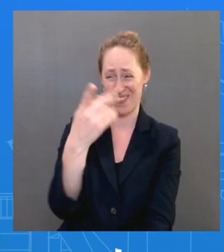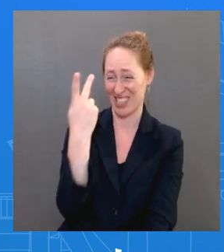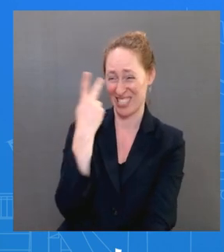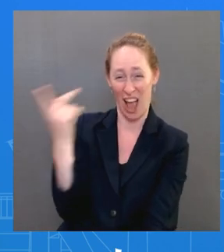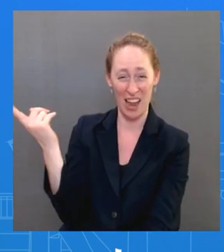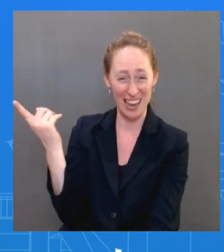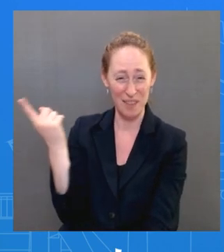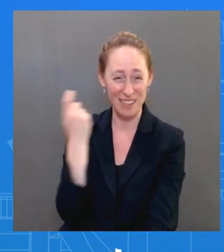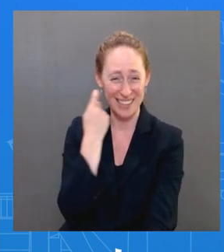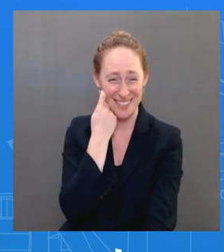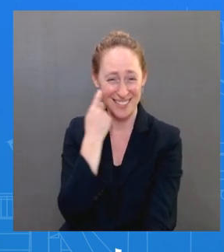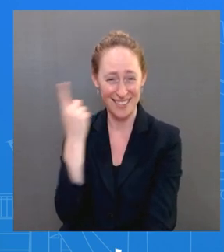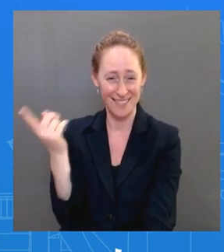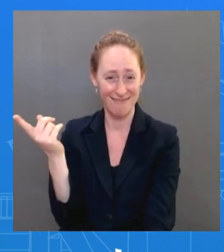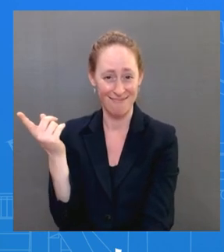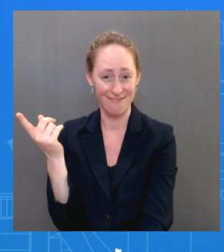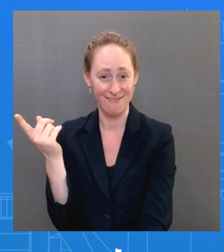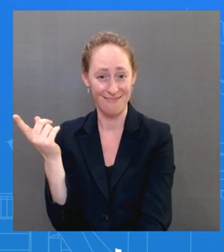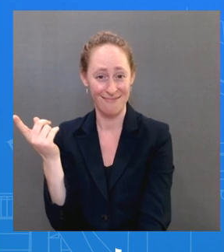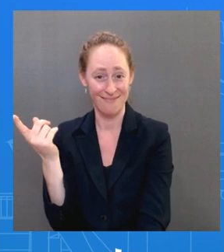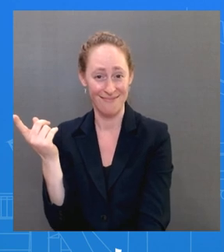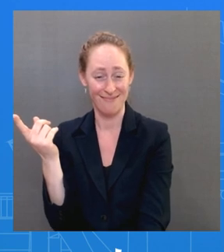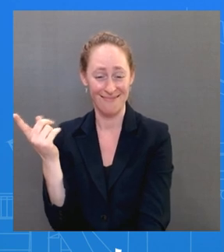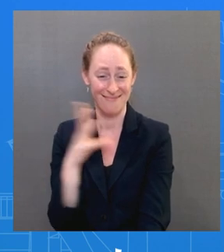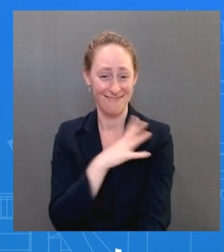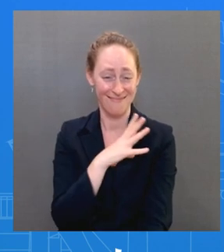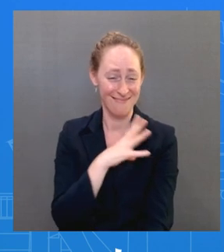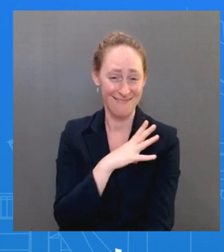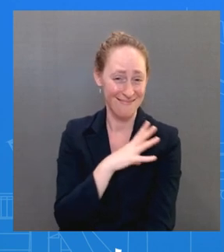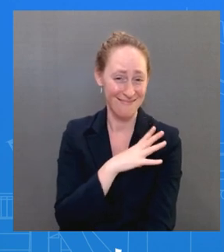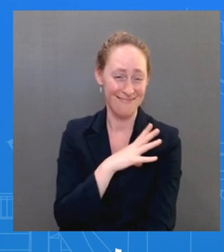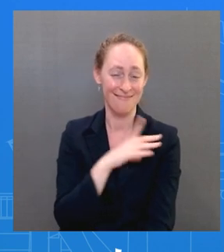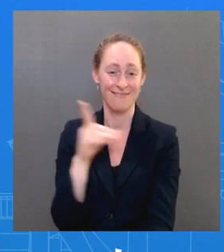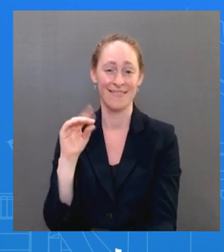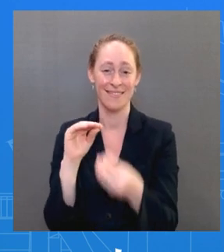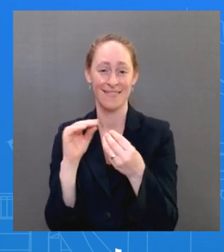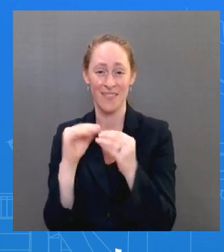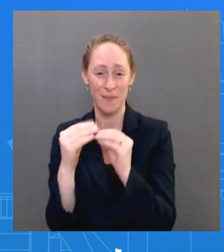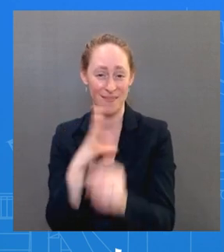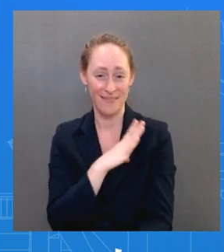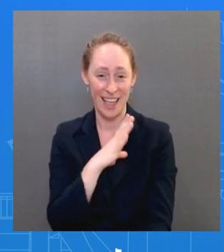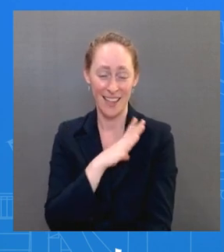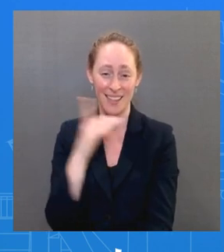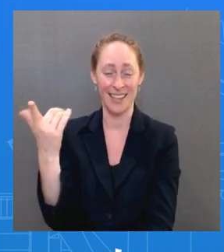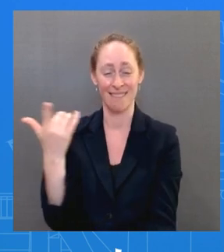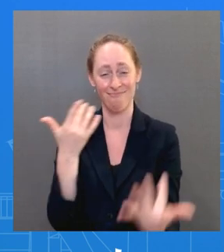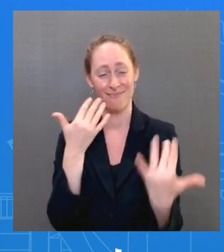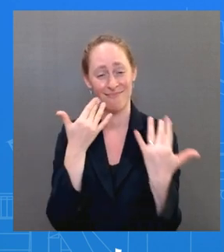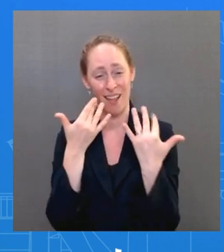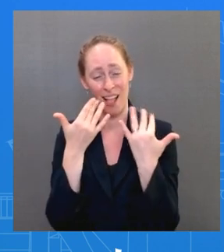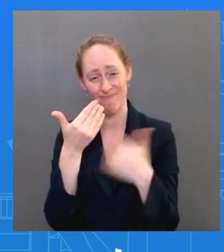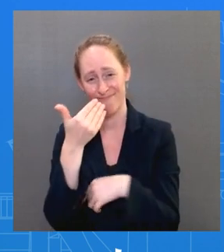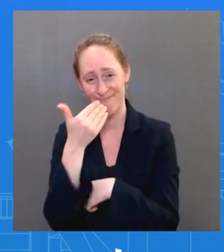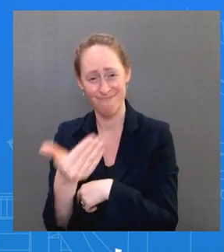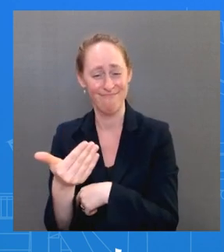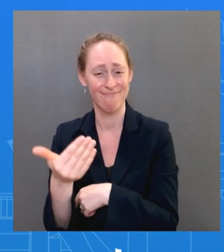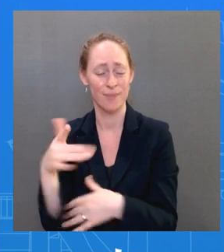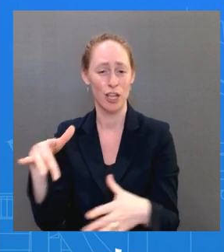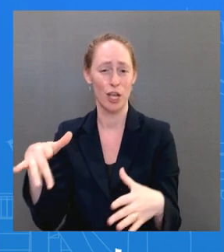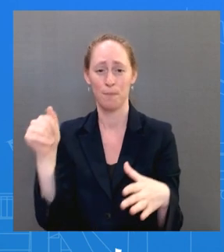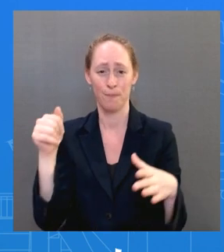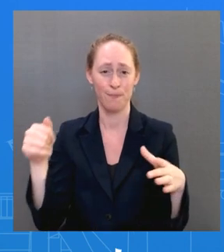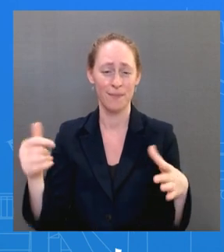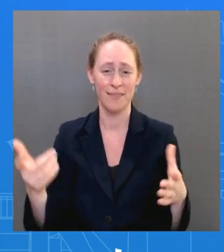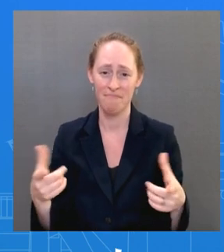He's doing pretty well, right? Thank goodness, and by the way, right? Because we're all thrilled. I suspect you're all thrilled. I know the